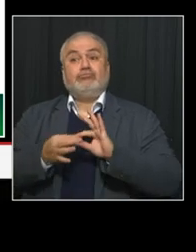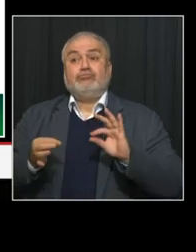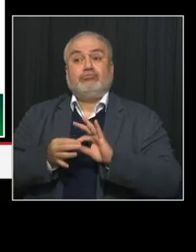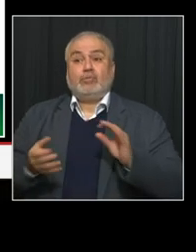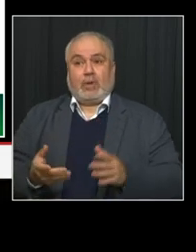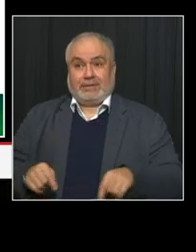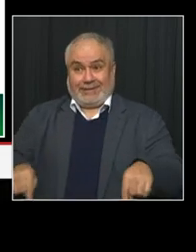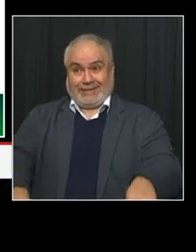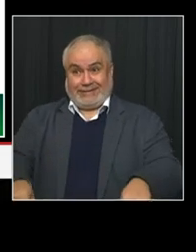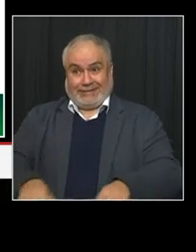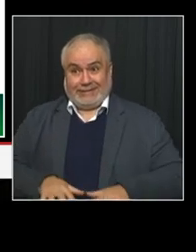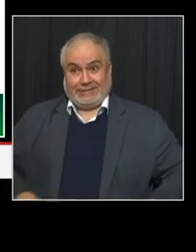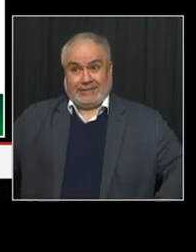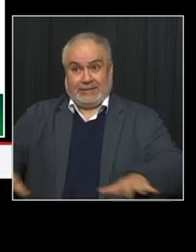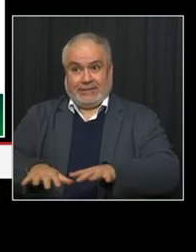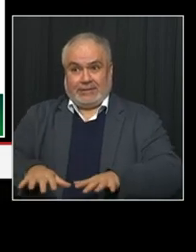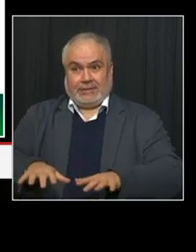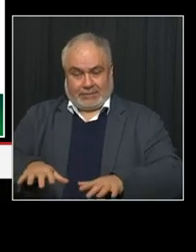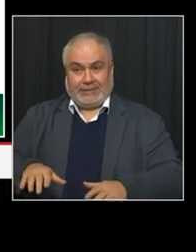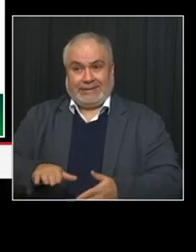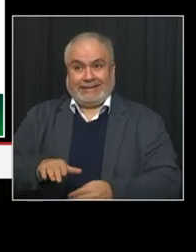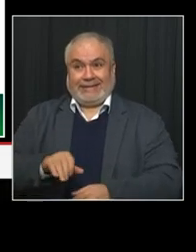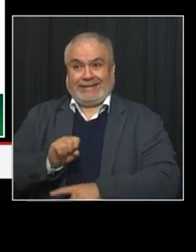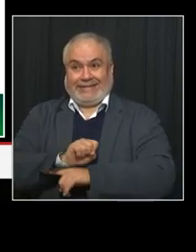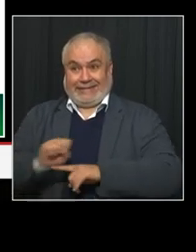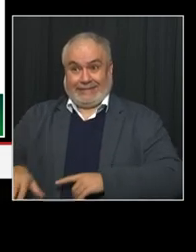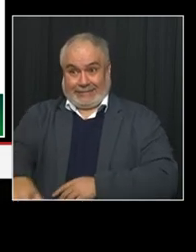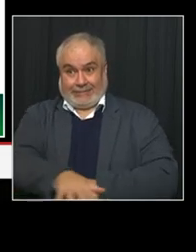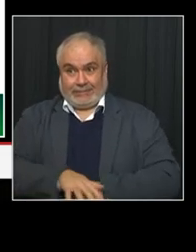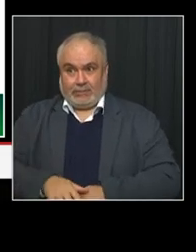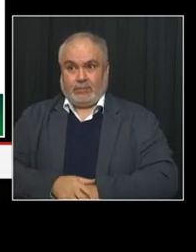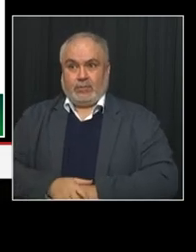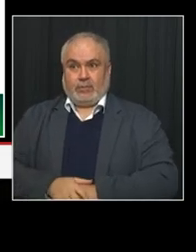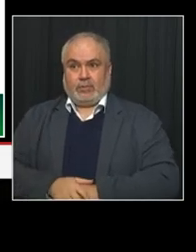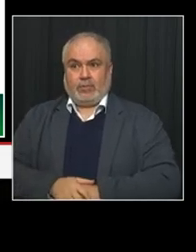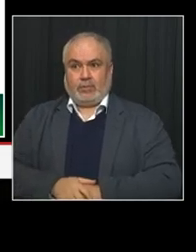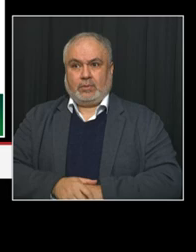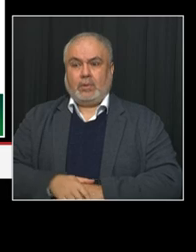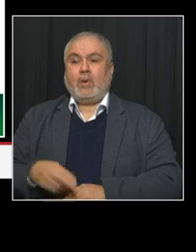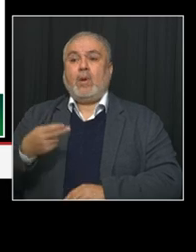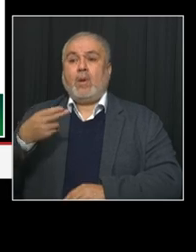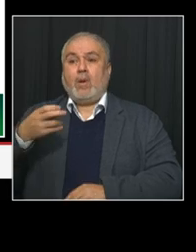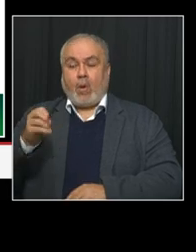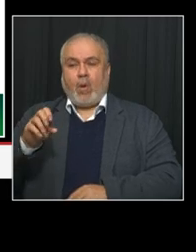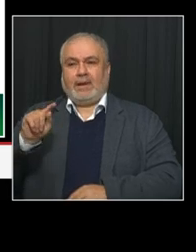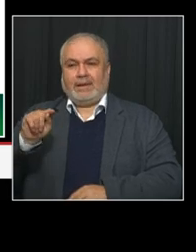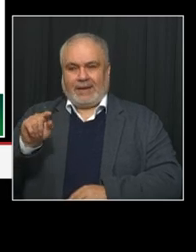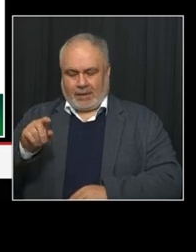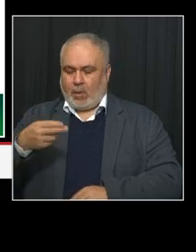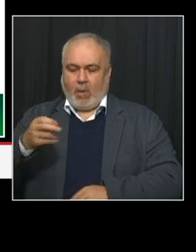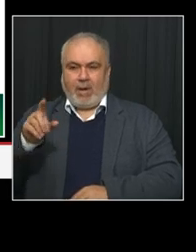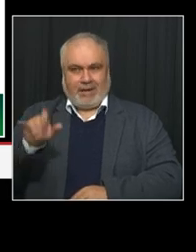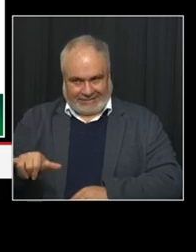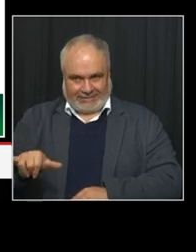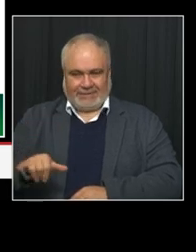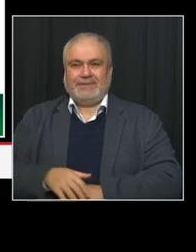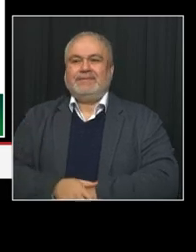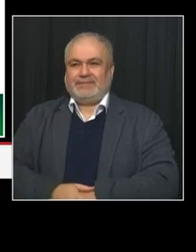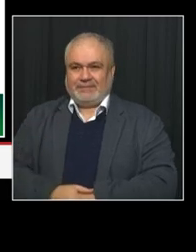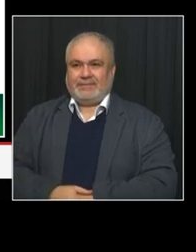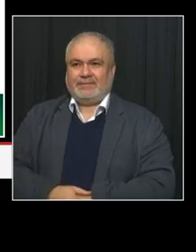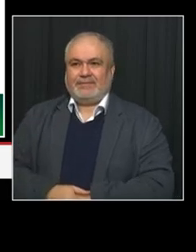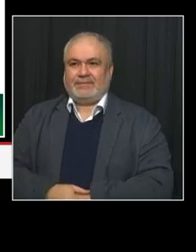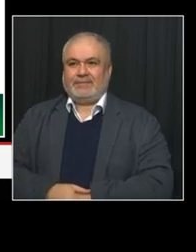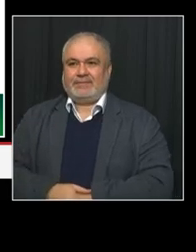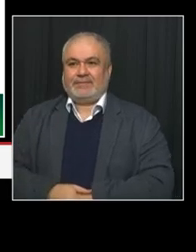grounds. Hattie Holmes is hallowed grounds. I worked almost 40 years with Hattie. She